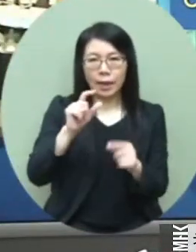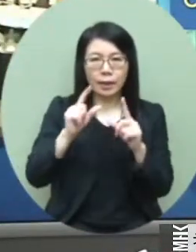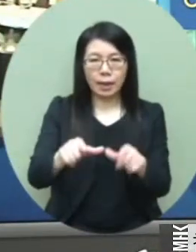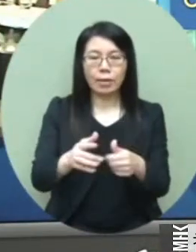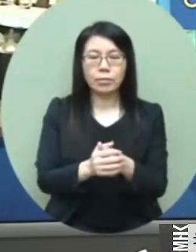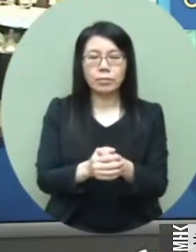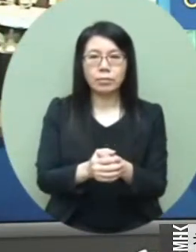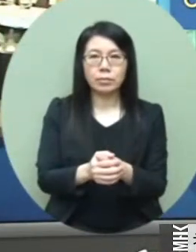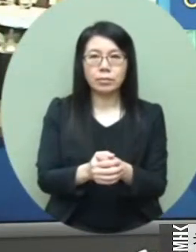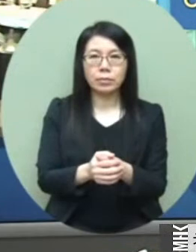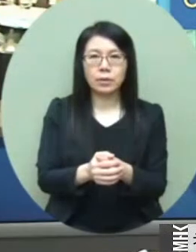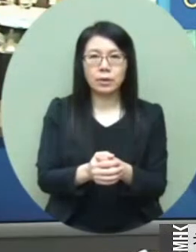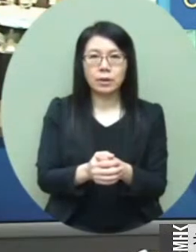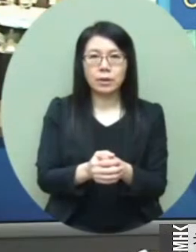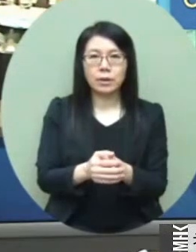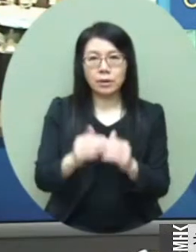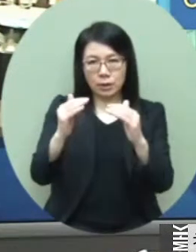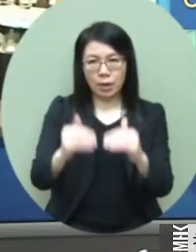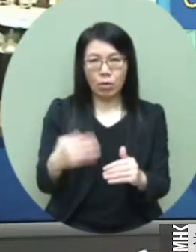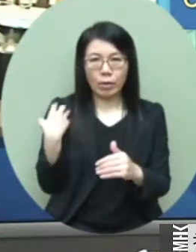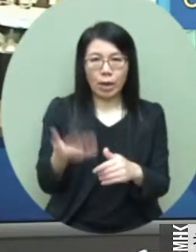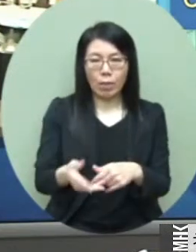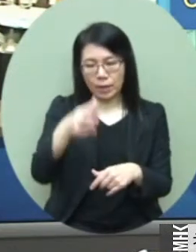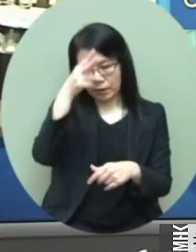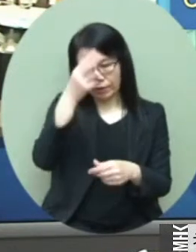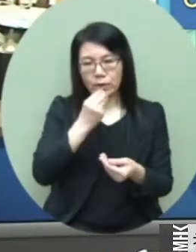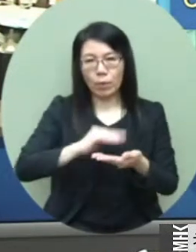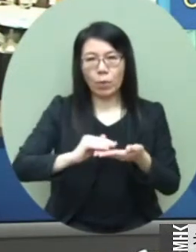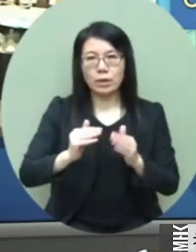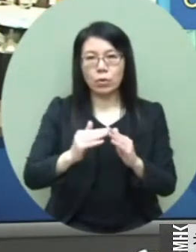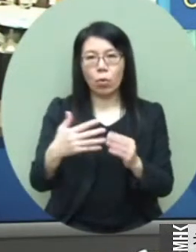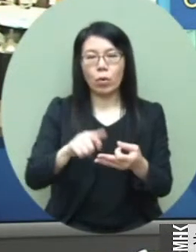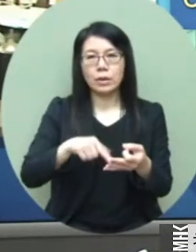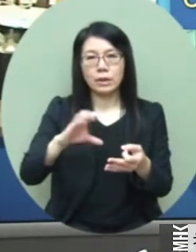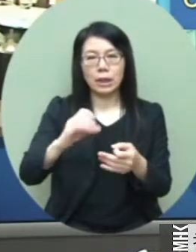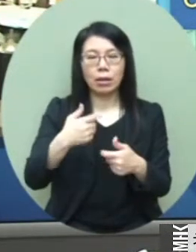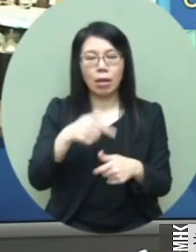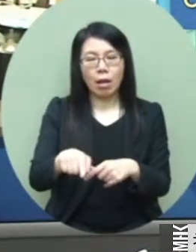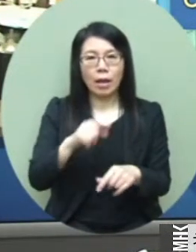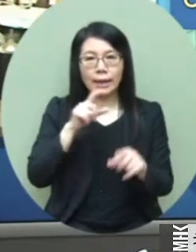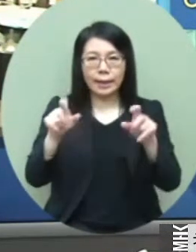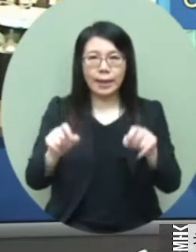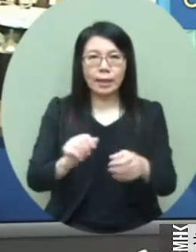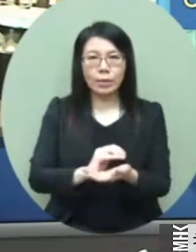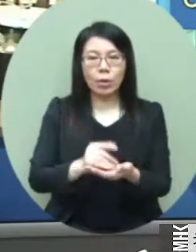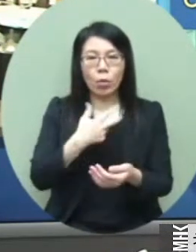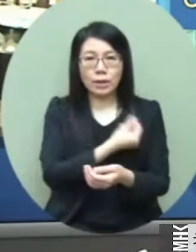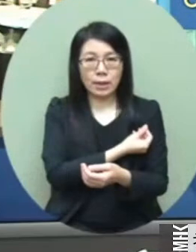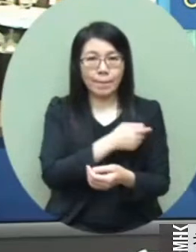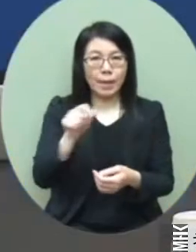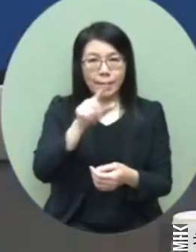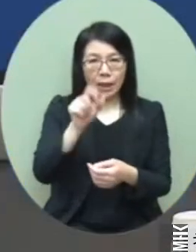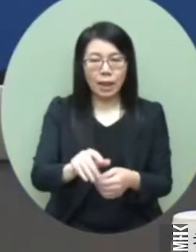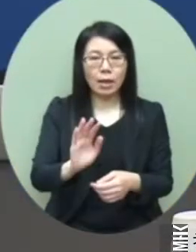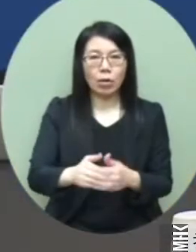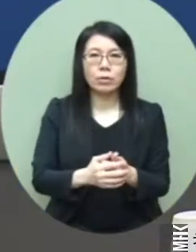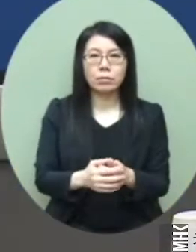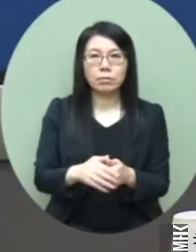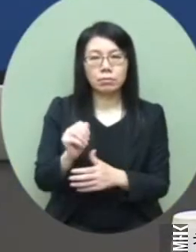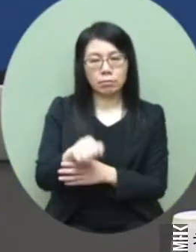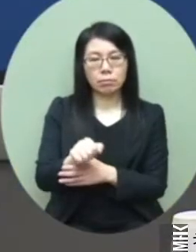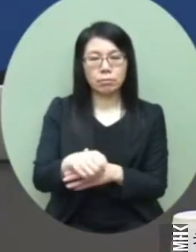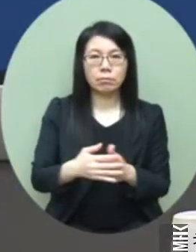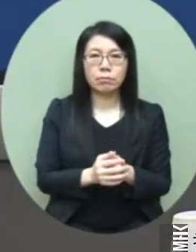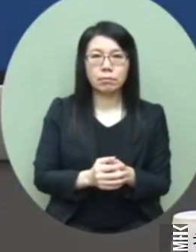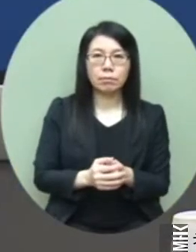Secretary for Food and Health to address the vaccination issue. yes, we will start the Easter